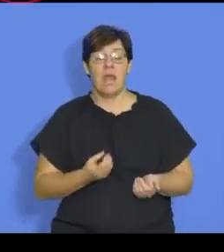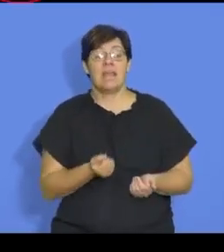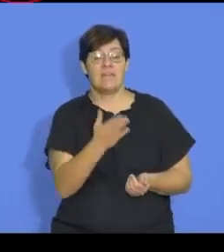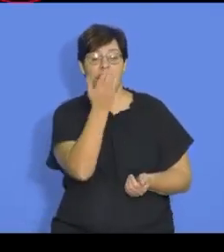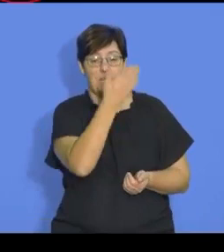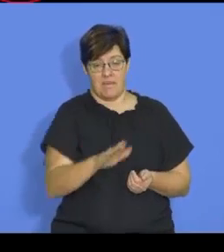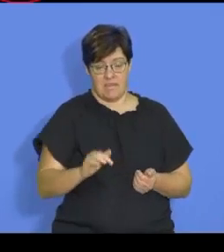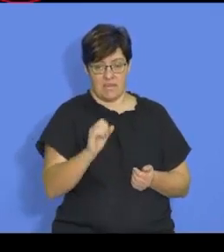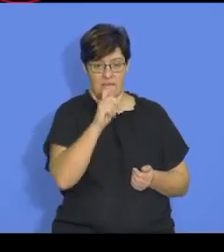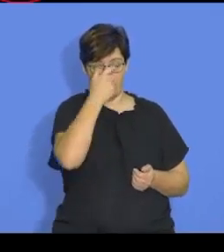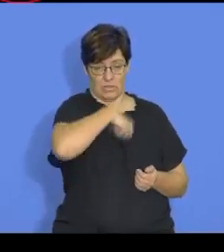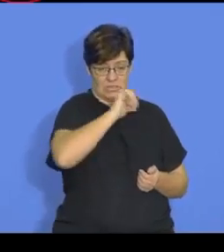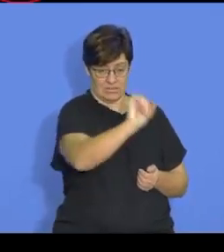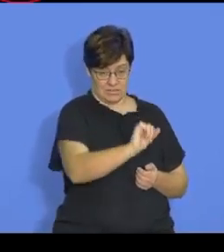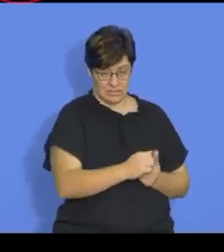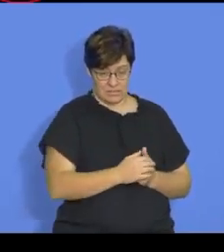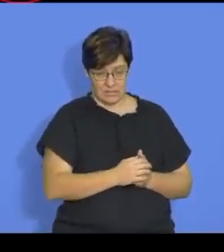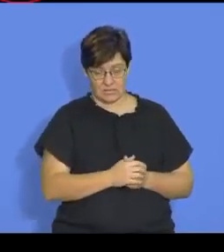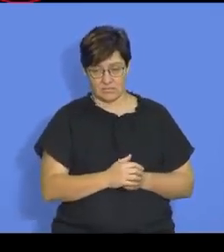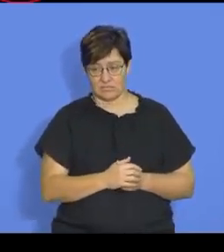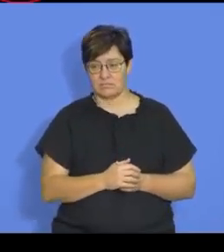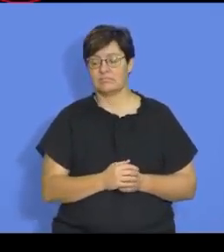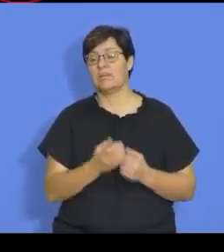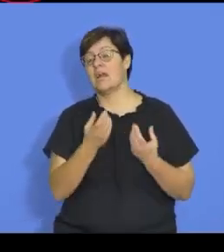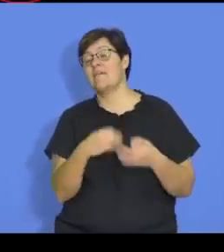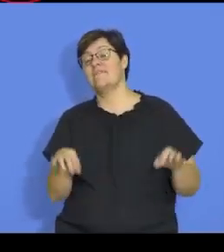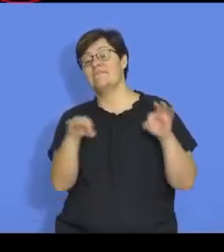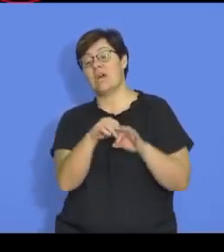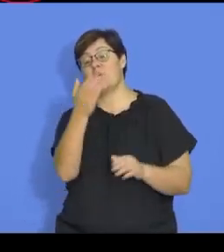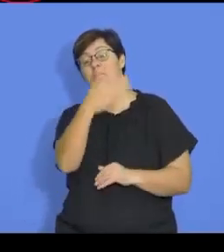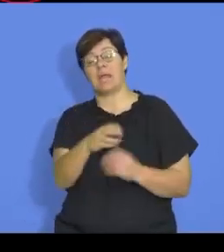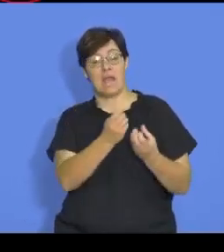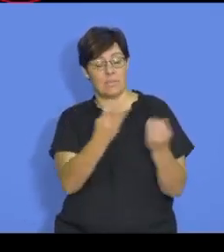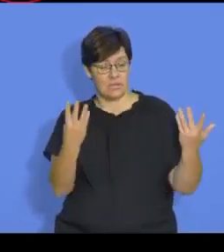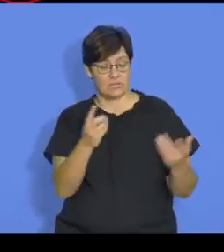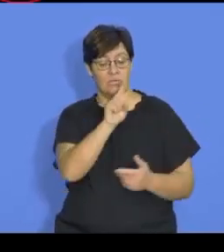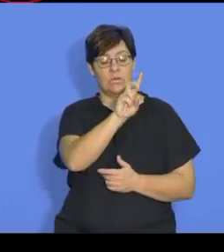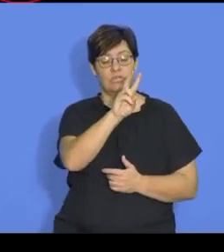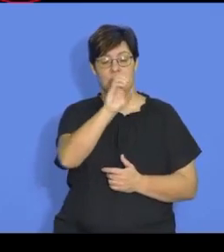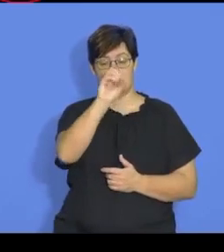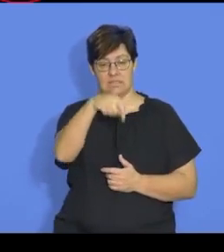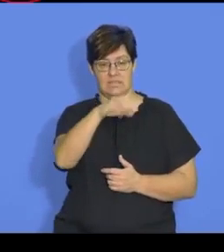giving his personal bucky to the business, and the value of that bucky is